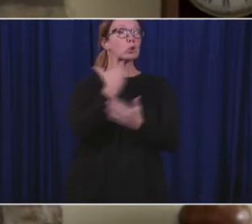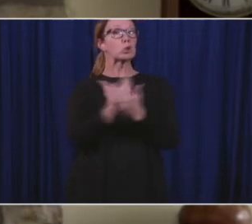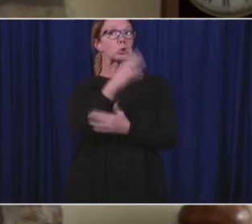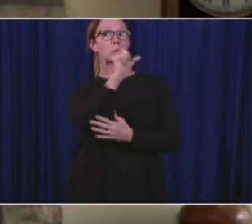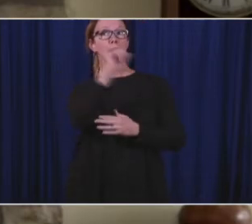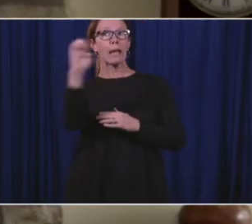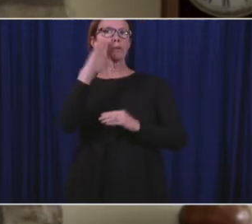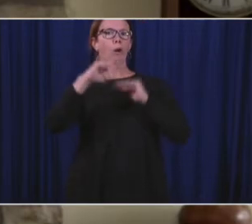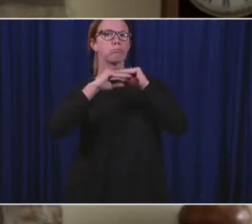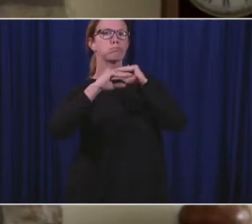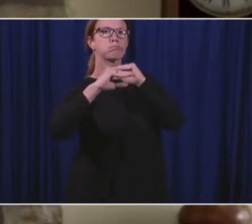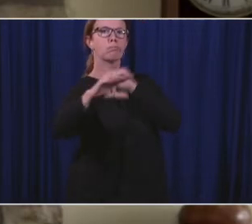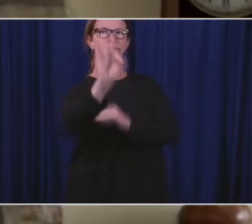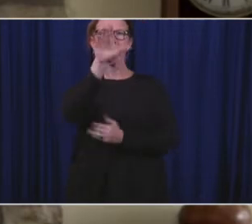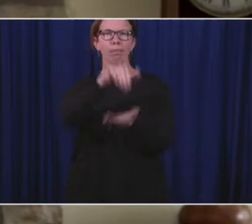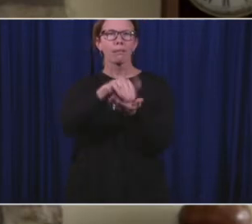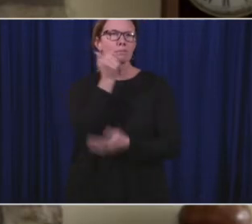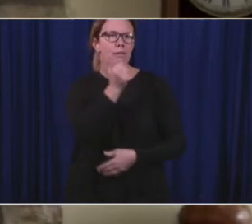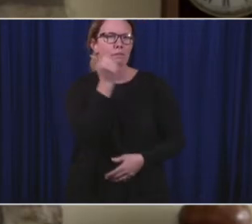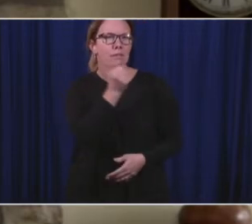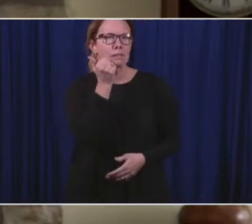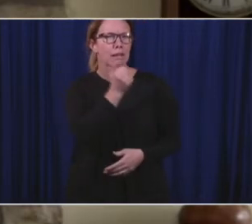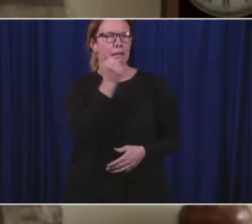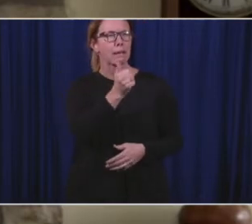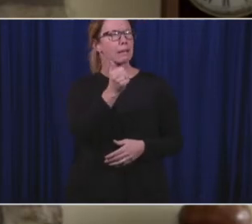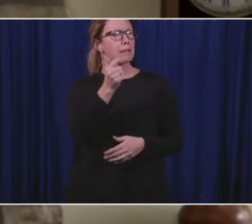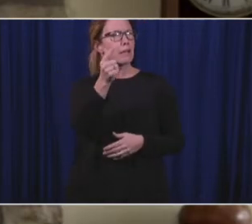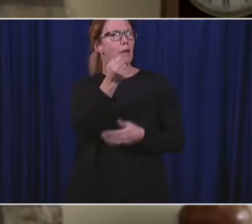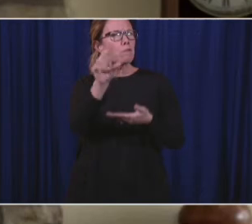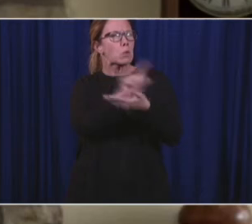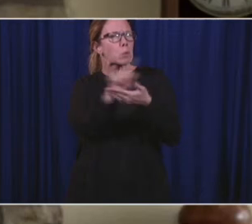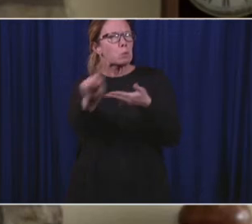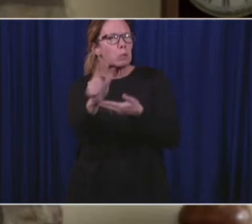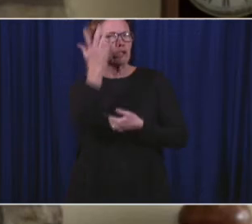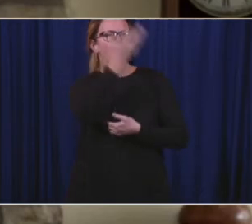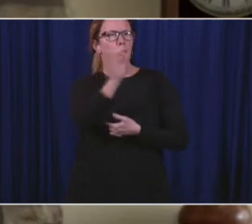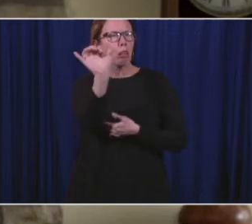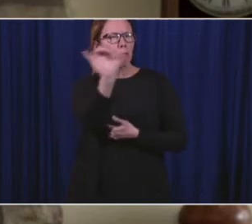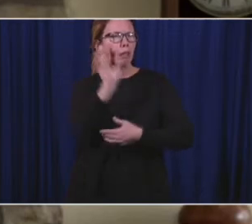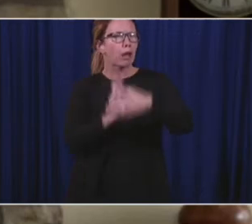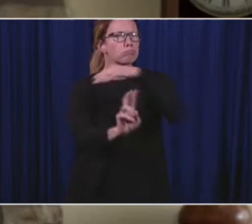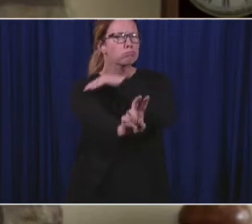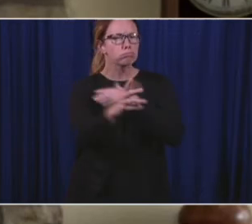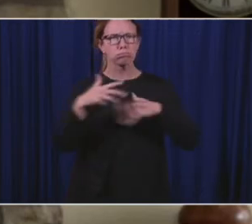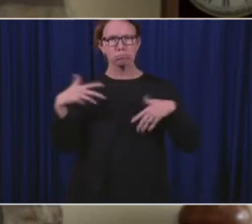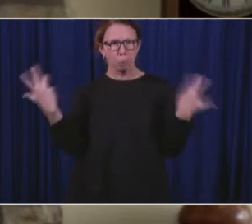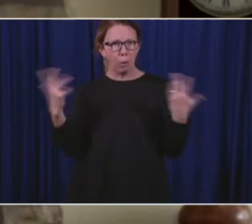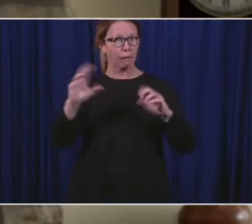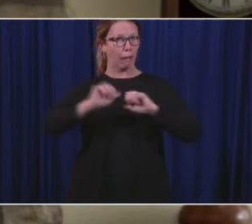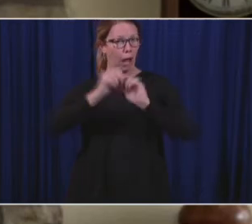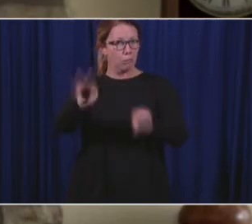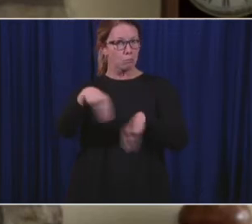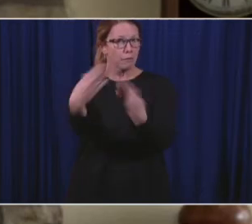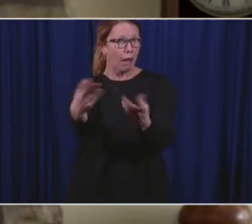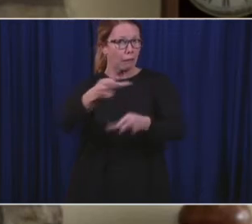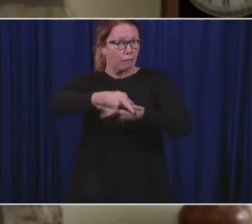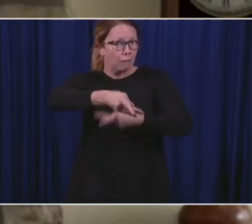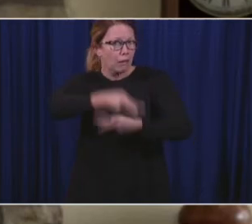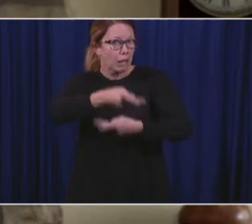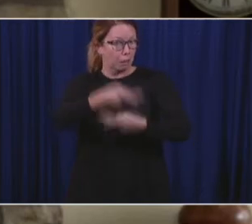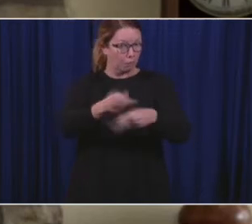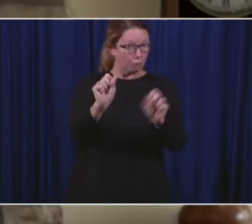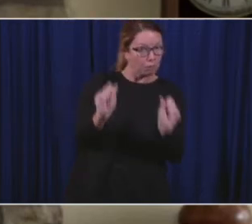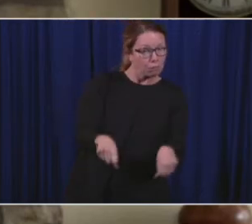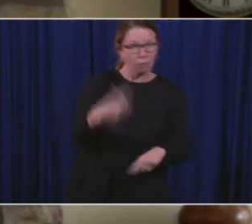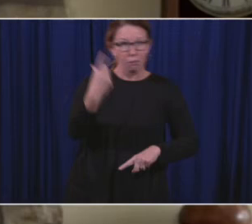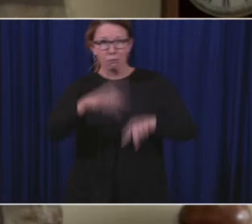day, what does this look like in a couple of weeks in terms of being able to provide care for people who don't